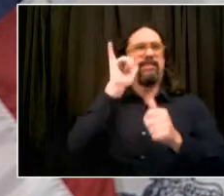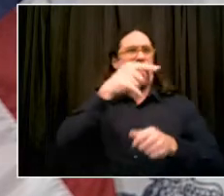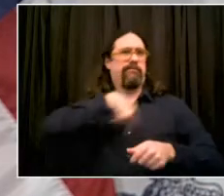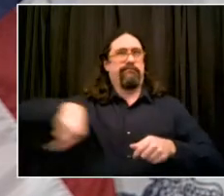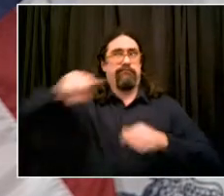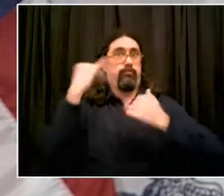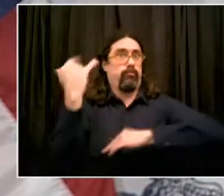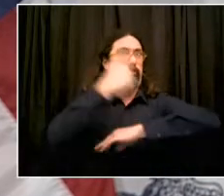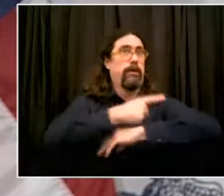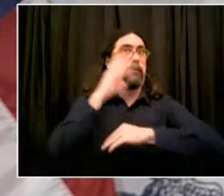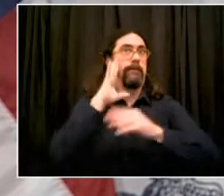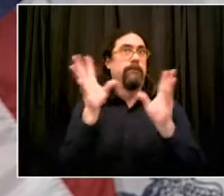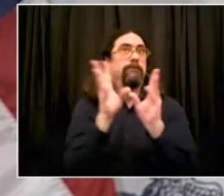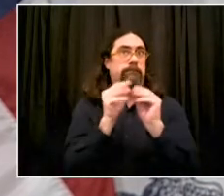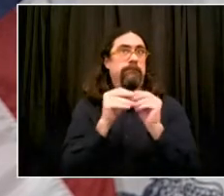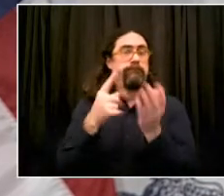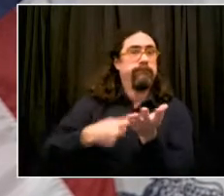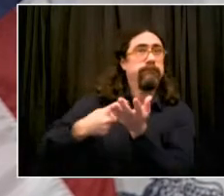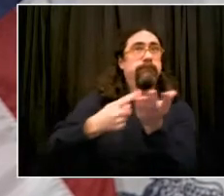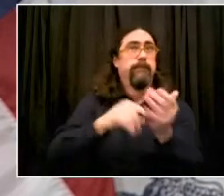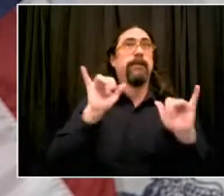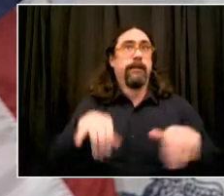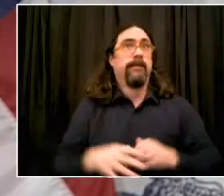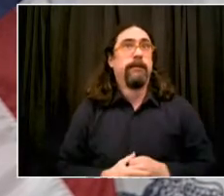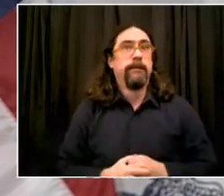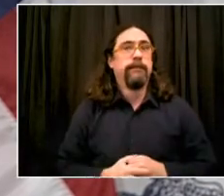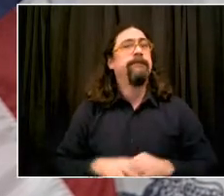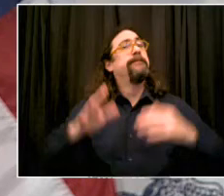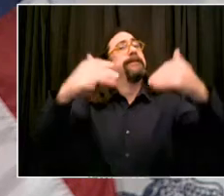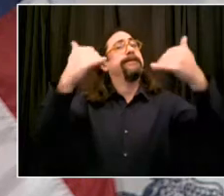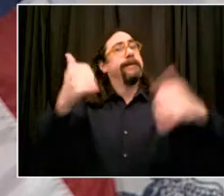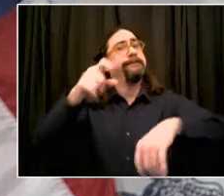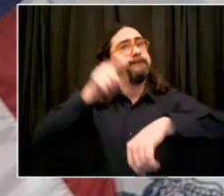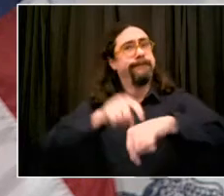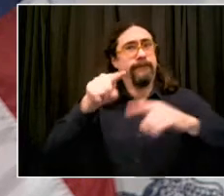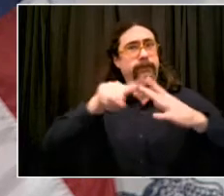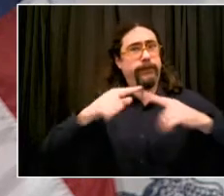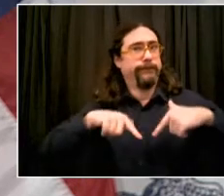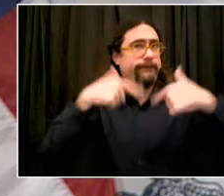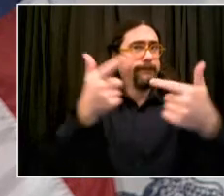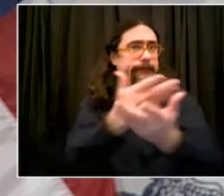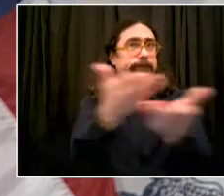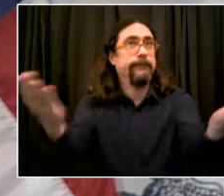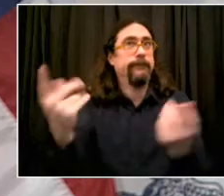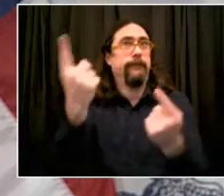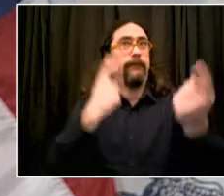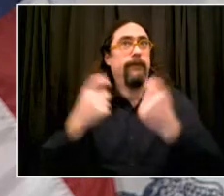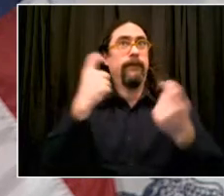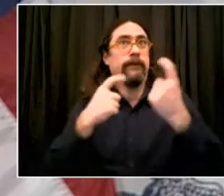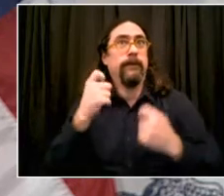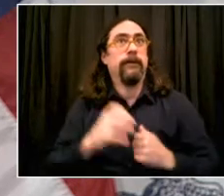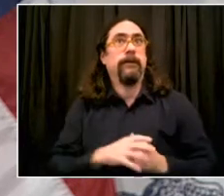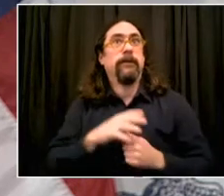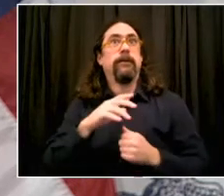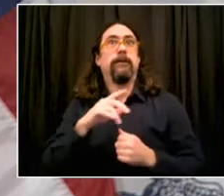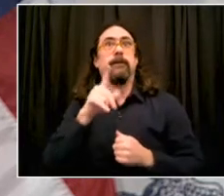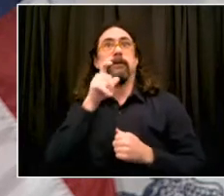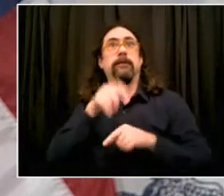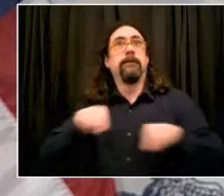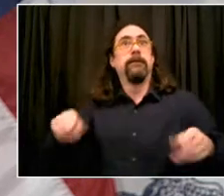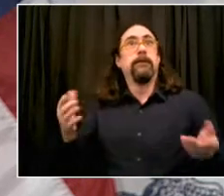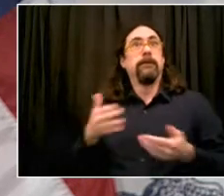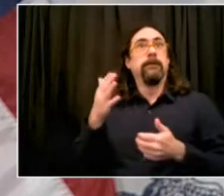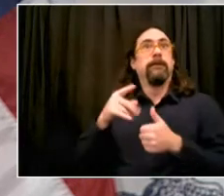Hi, all. We'll now begin our Q&A. With us today is HPD Commissioner Louise Carroll, Deputy Mayor Vicky Bean, Chief